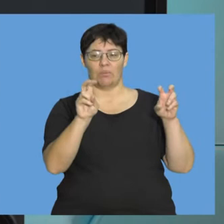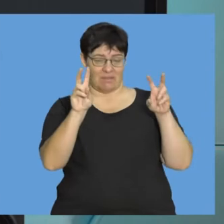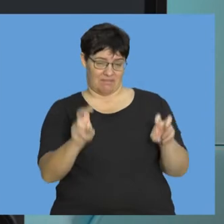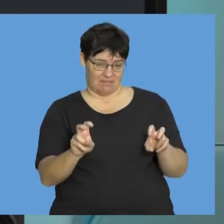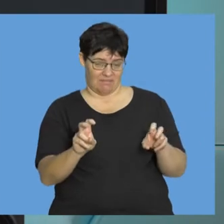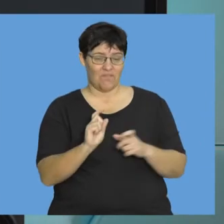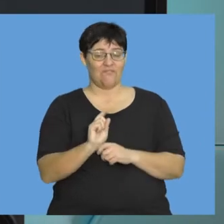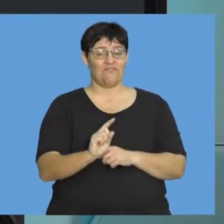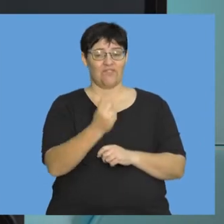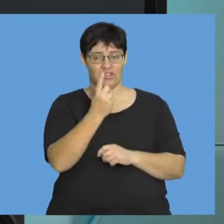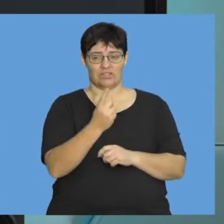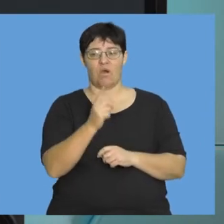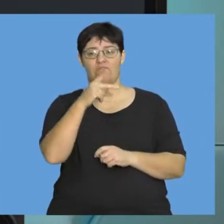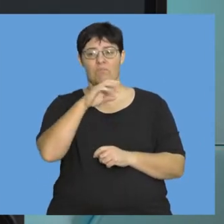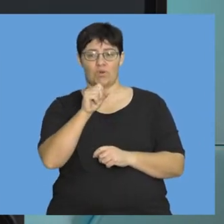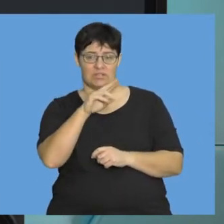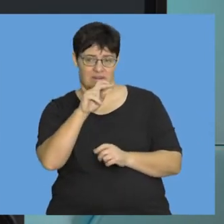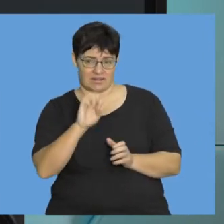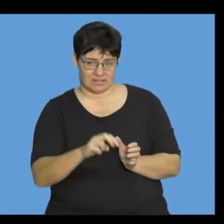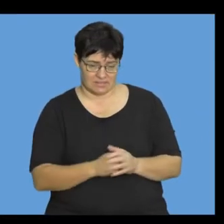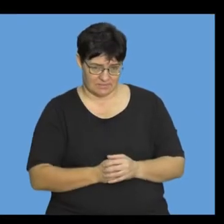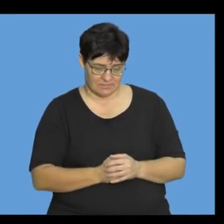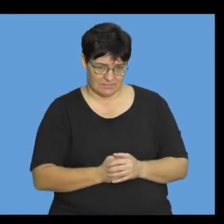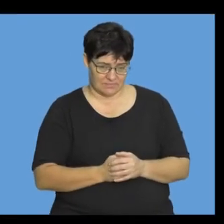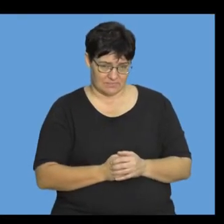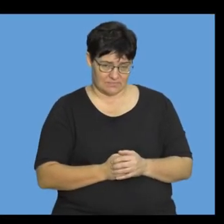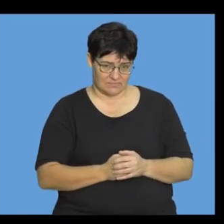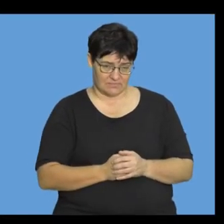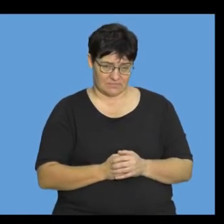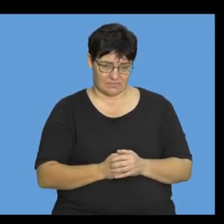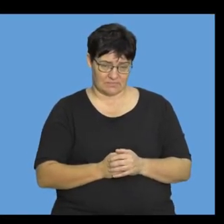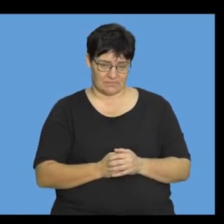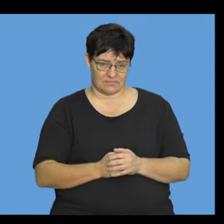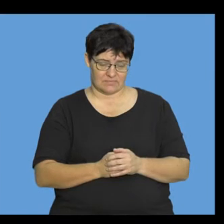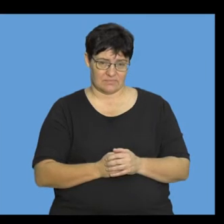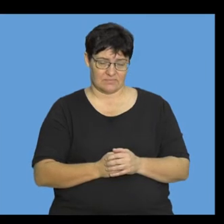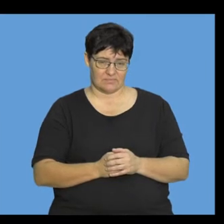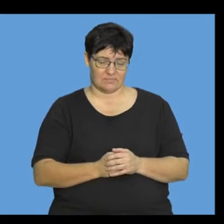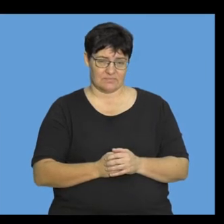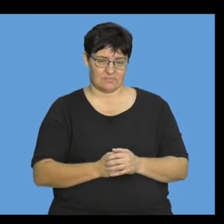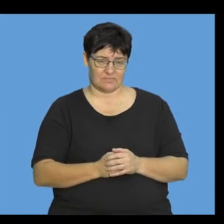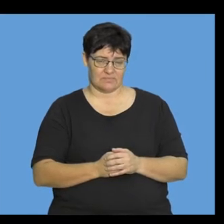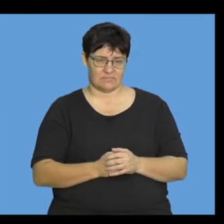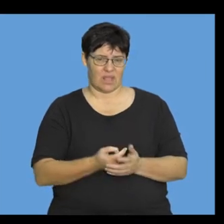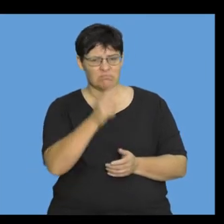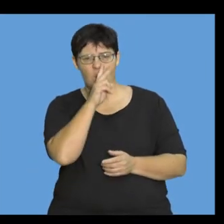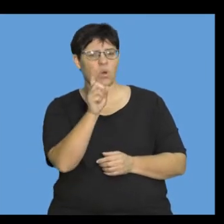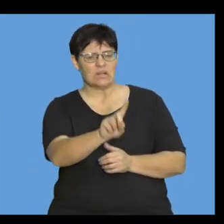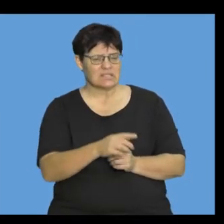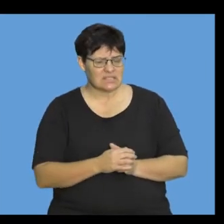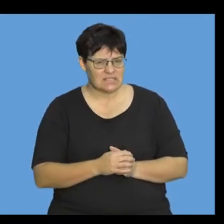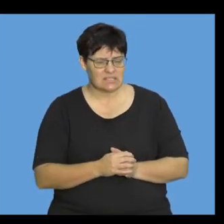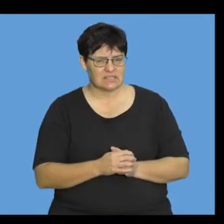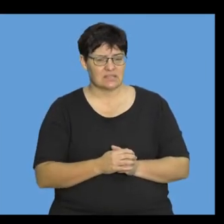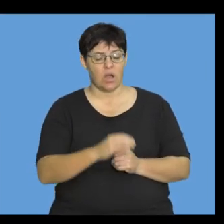the first part of proteins. Now, just to recap again, remember, what are we looking at? We're